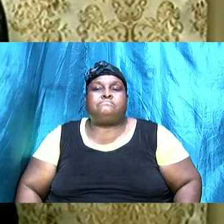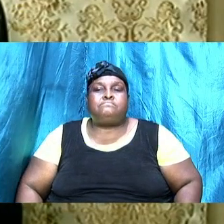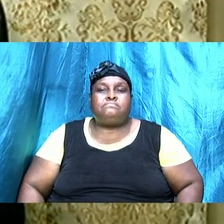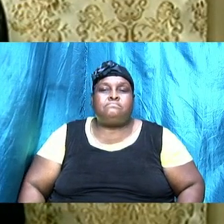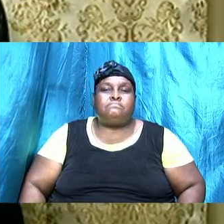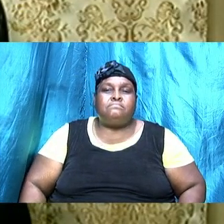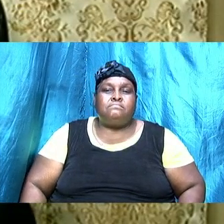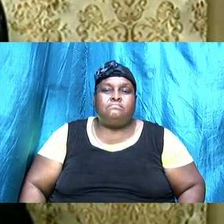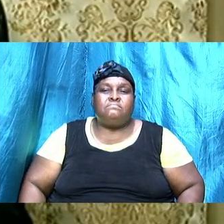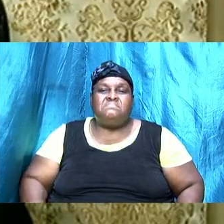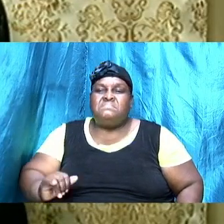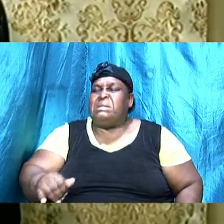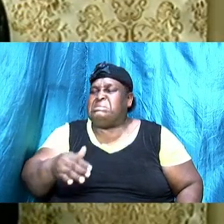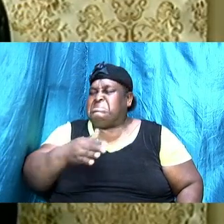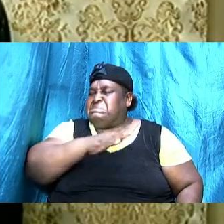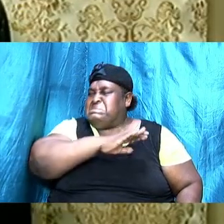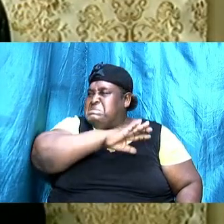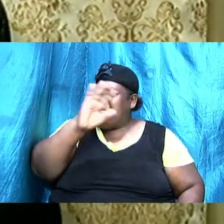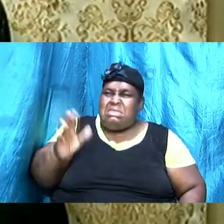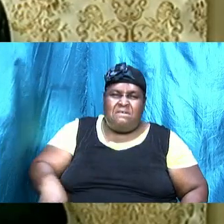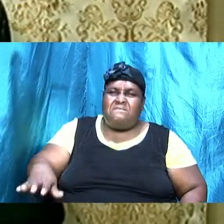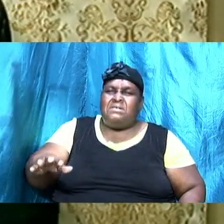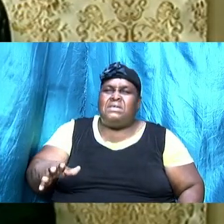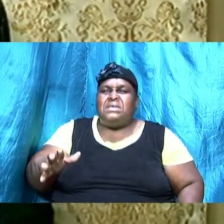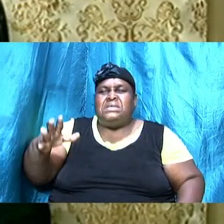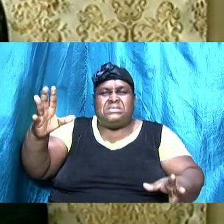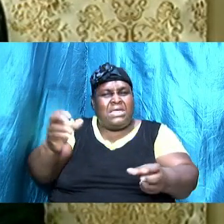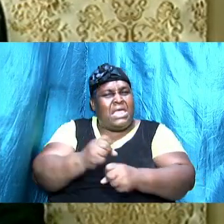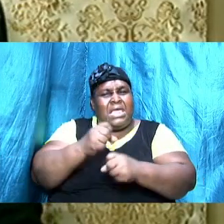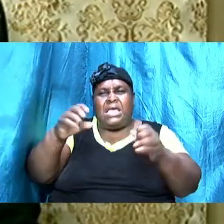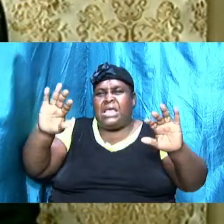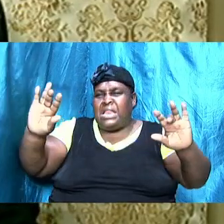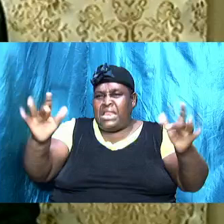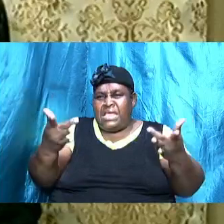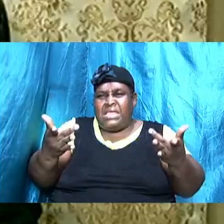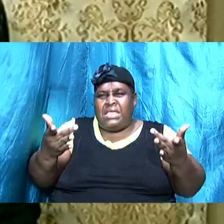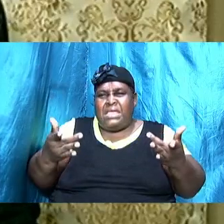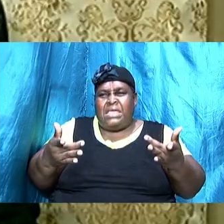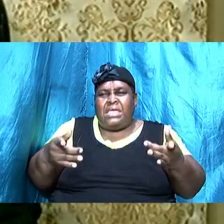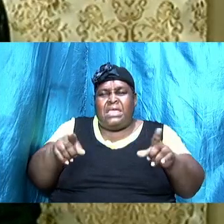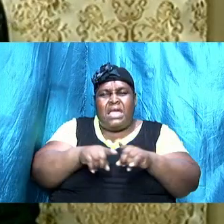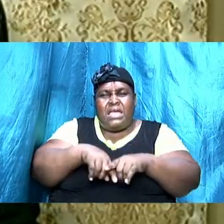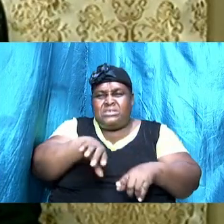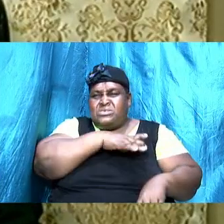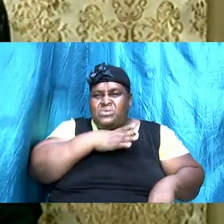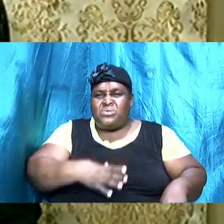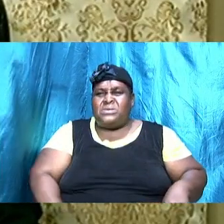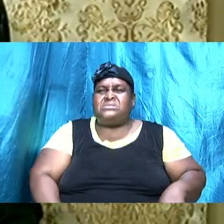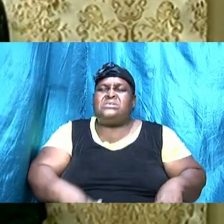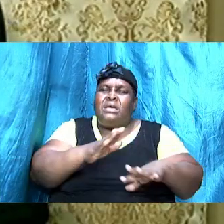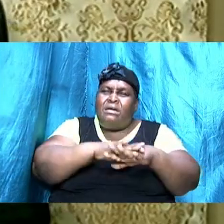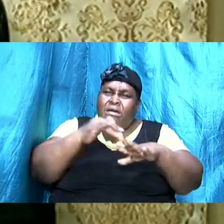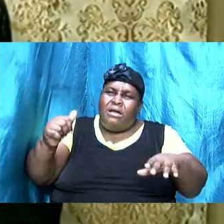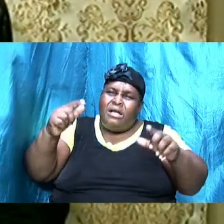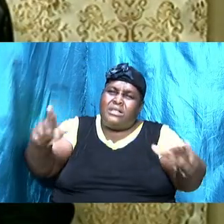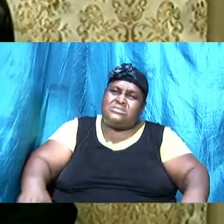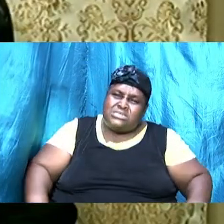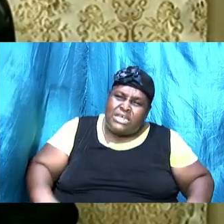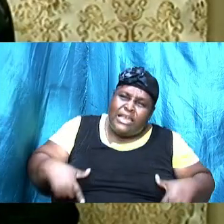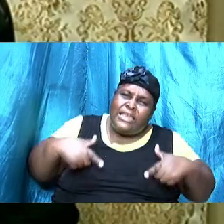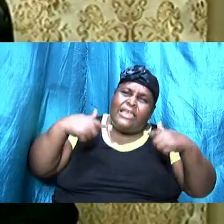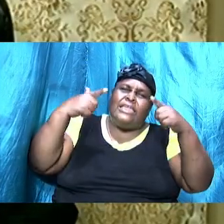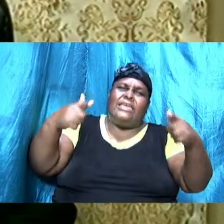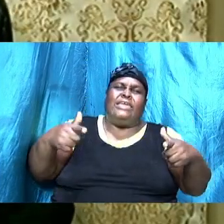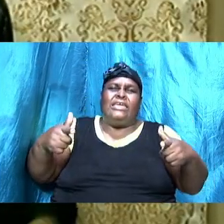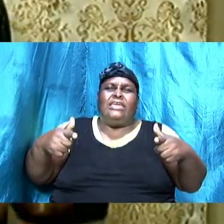be taken lightly. And as Christians, we are called upon to live a certain way. And we have got